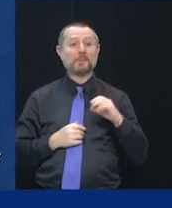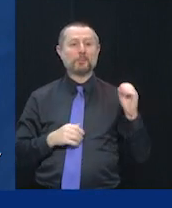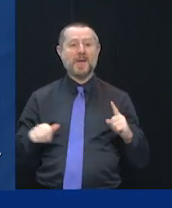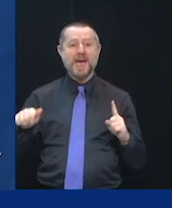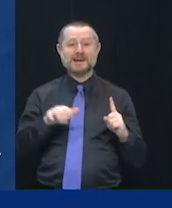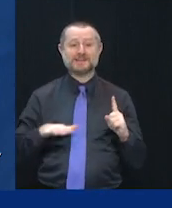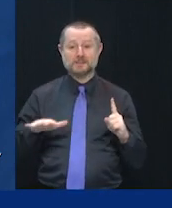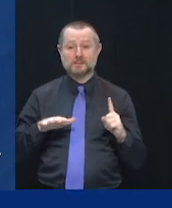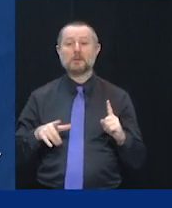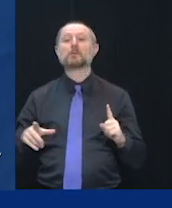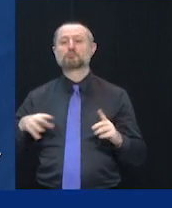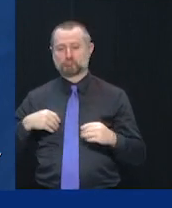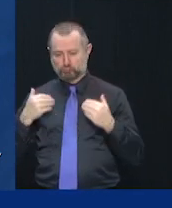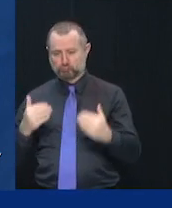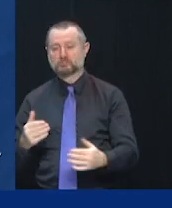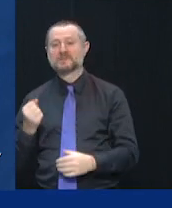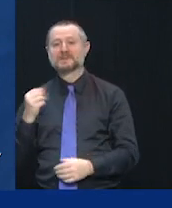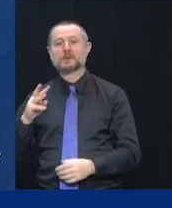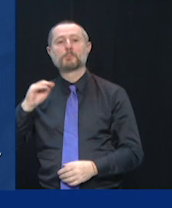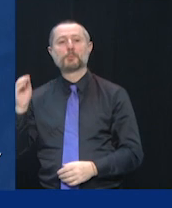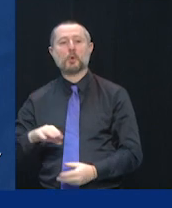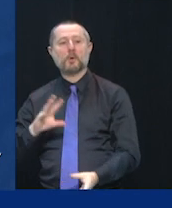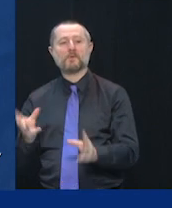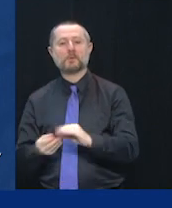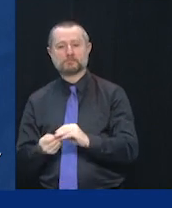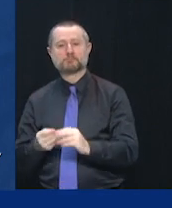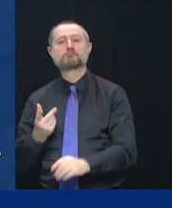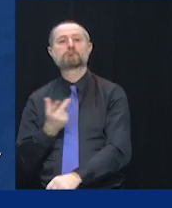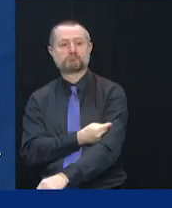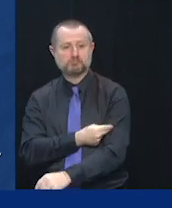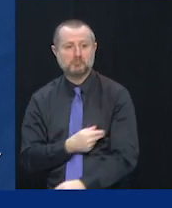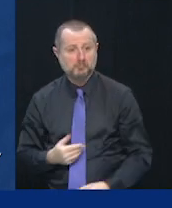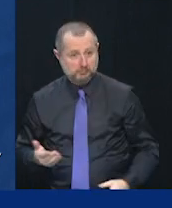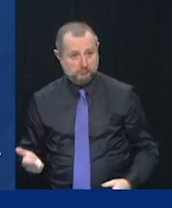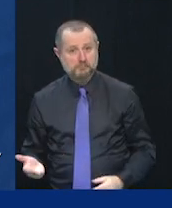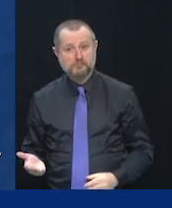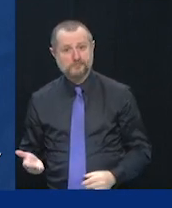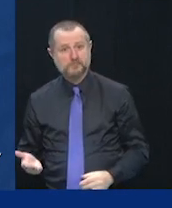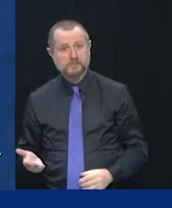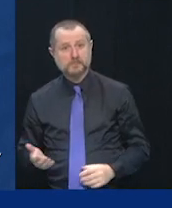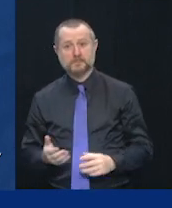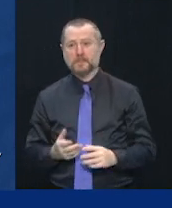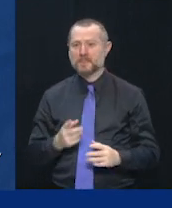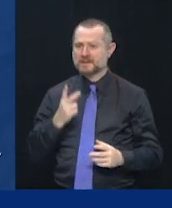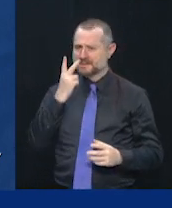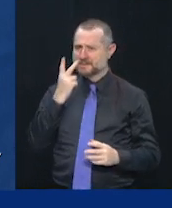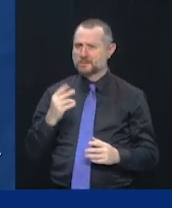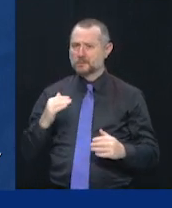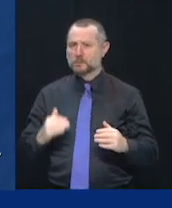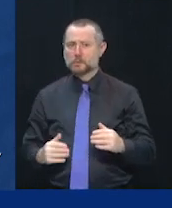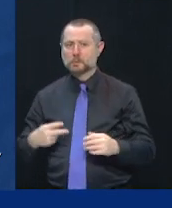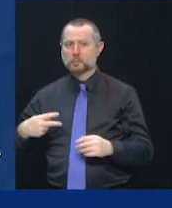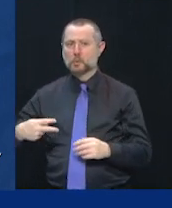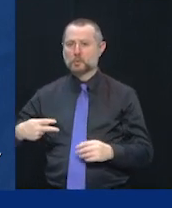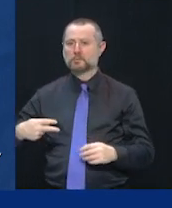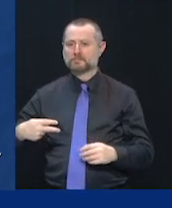of the people who took the vaccine. So it overperformed with Asian New